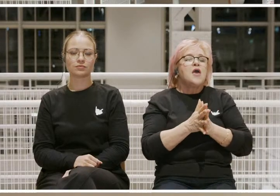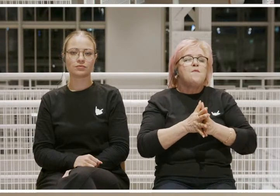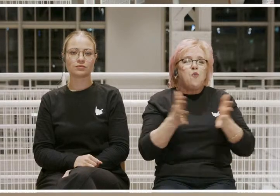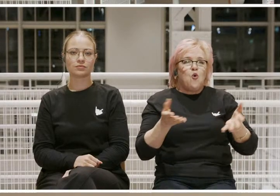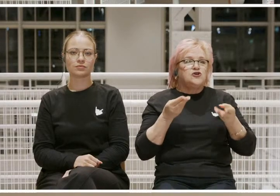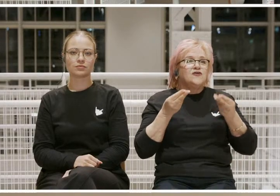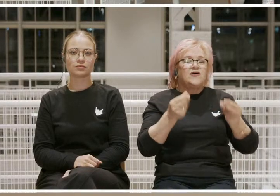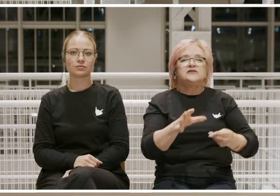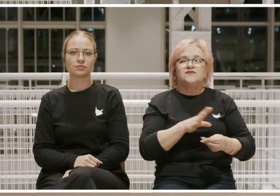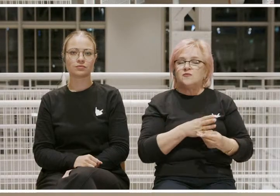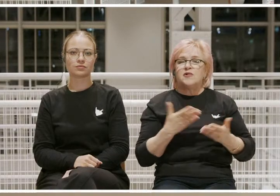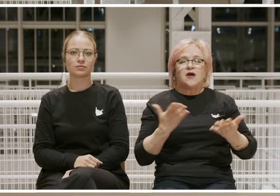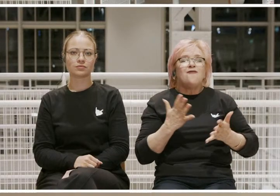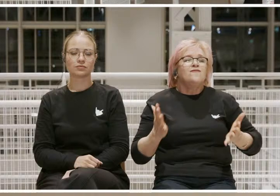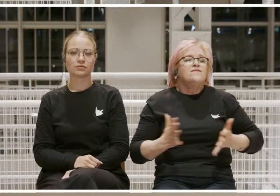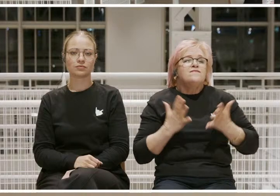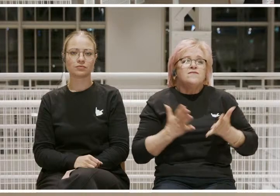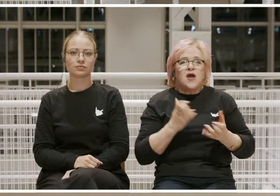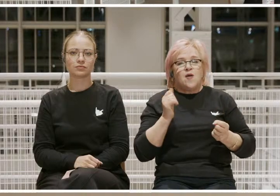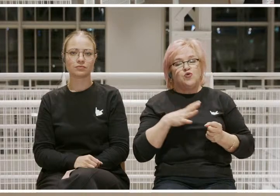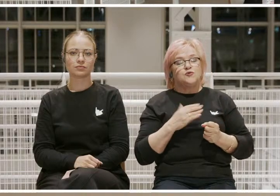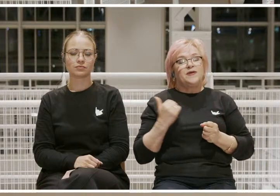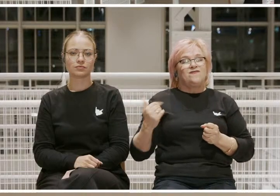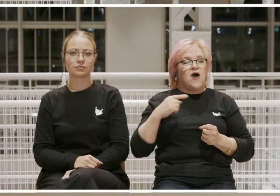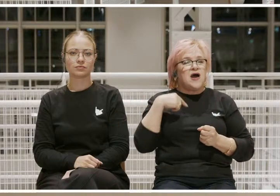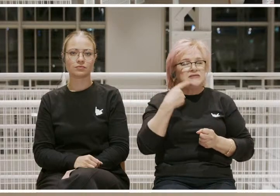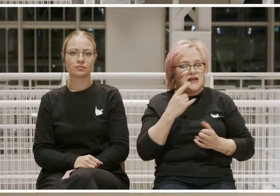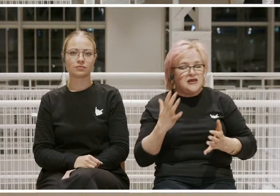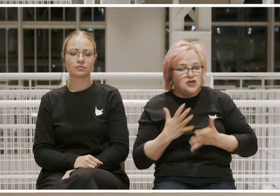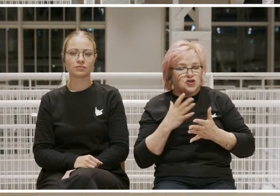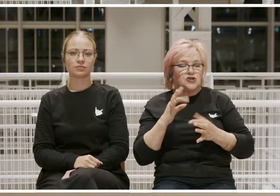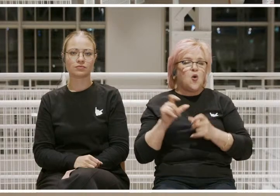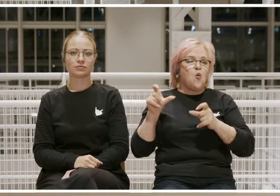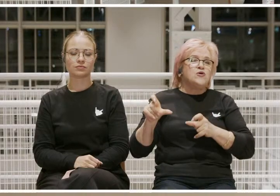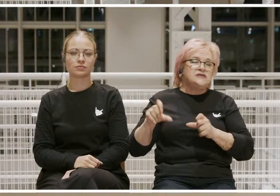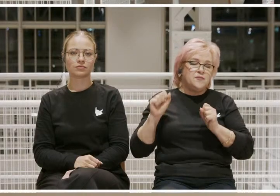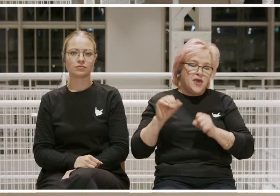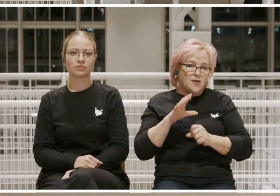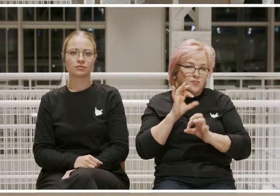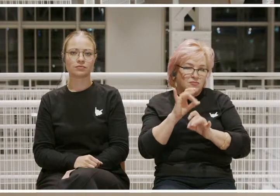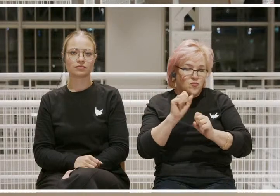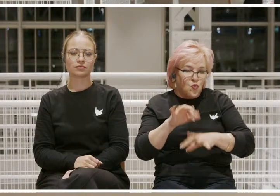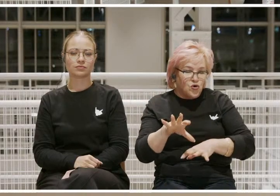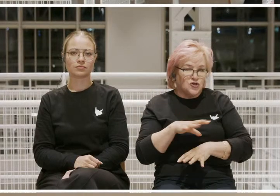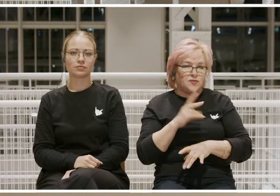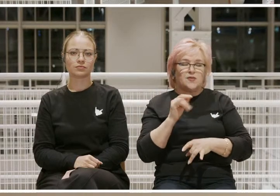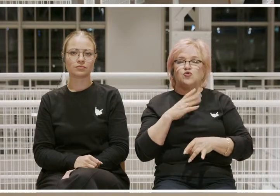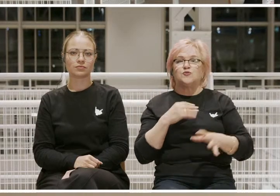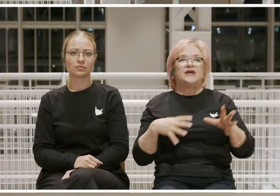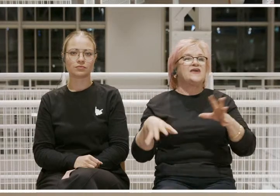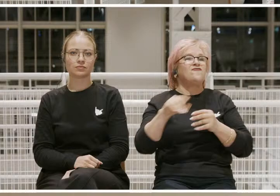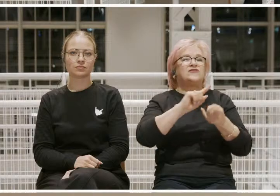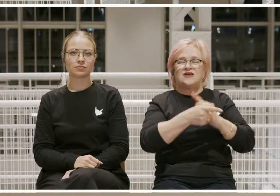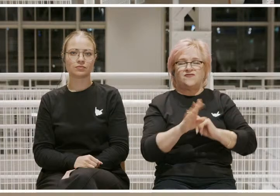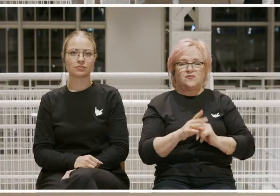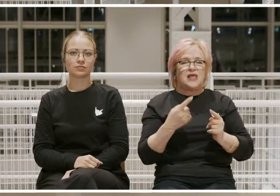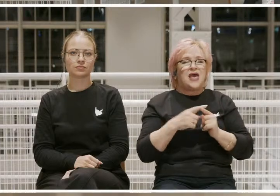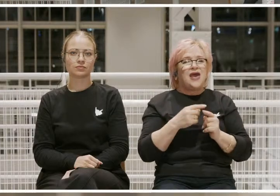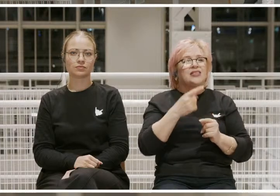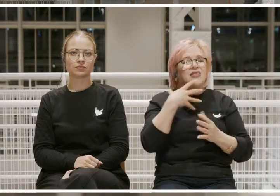it? Or maybe you were, you know, you can also say from your experience, not from everyone else. This will be a personal answer, I